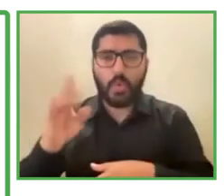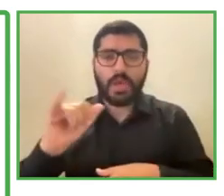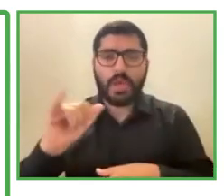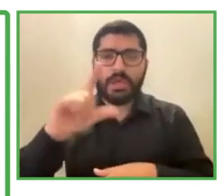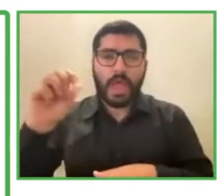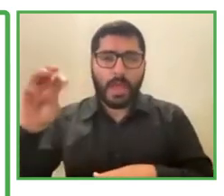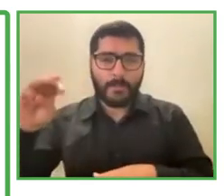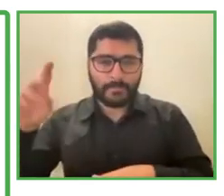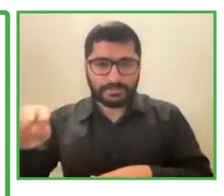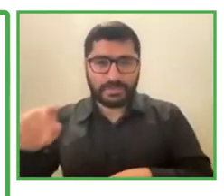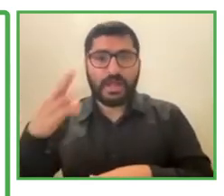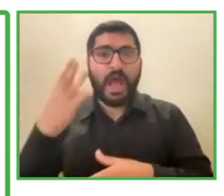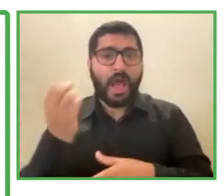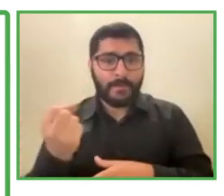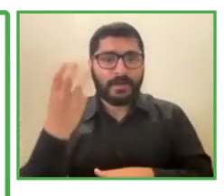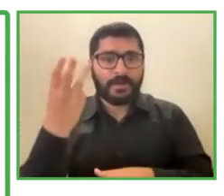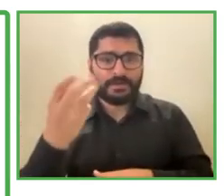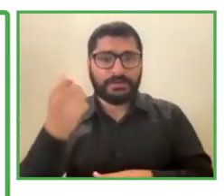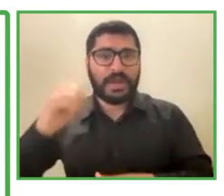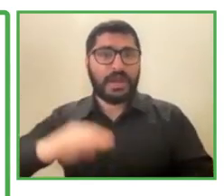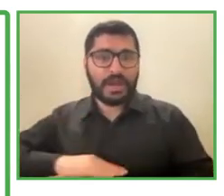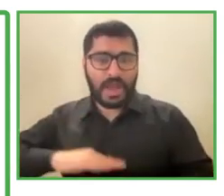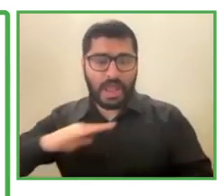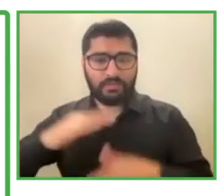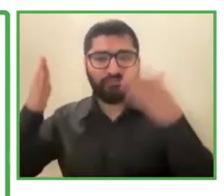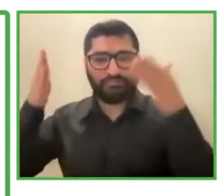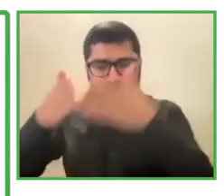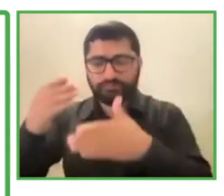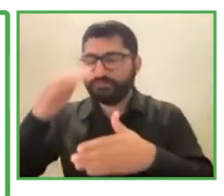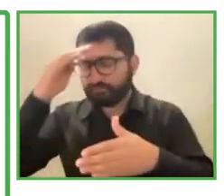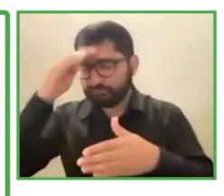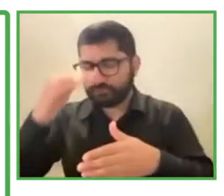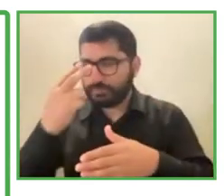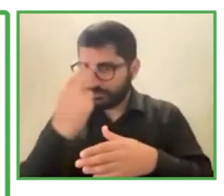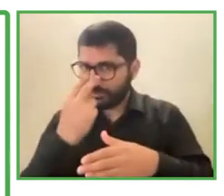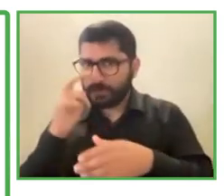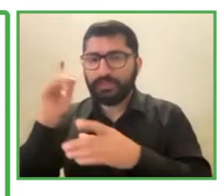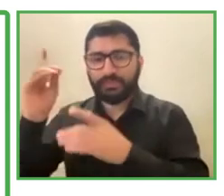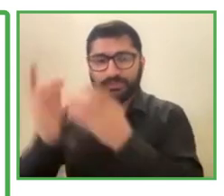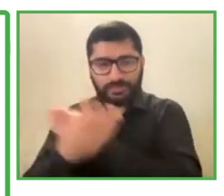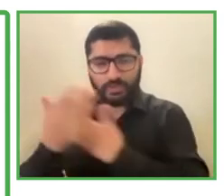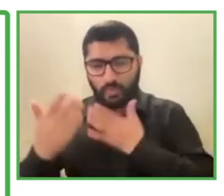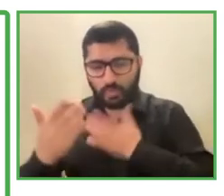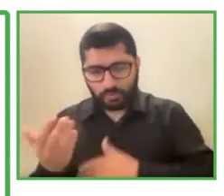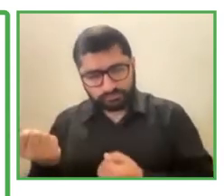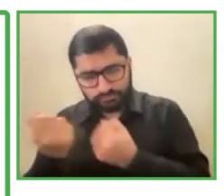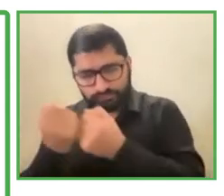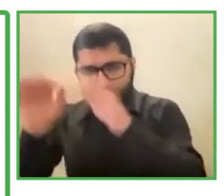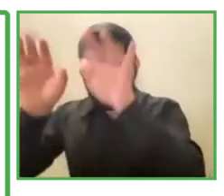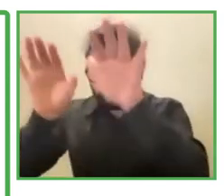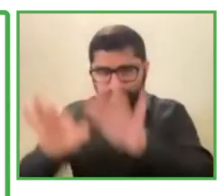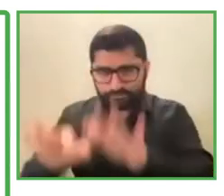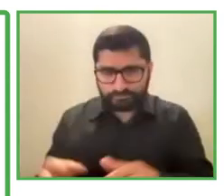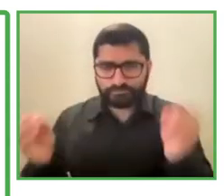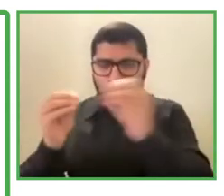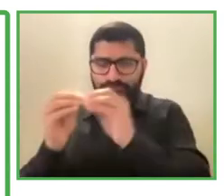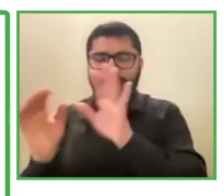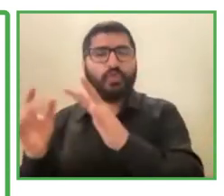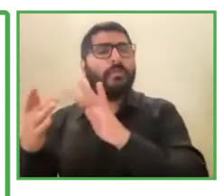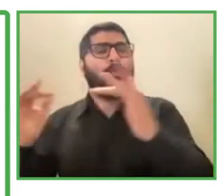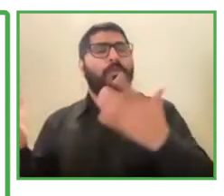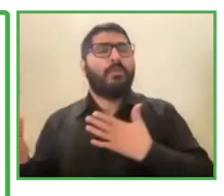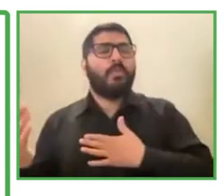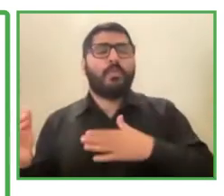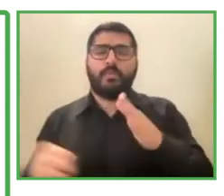was born. Since he was little, he was interested in technology and music. He's a technician in programming and he's currently studying as an